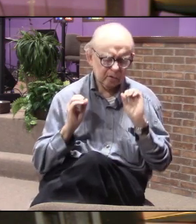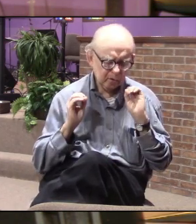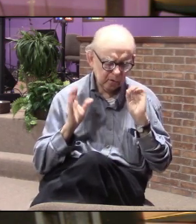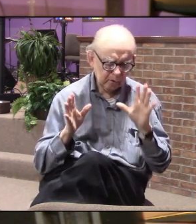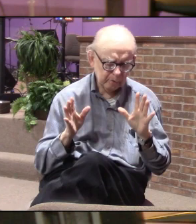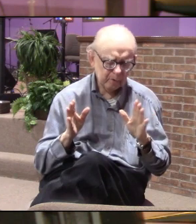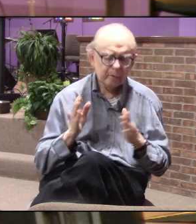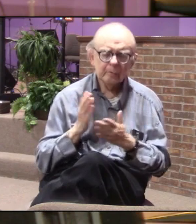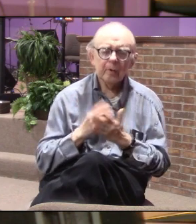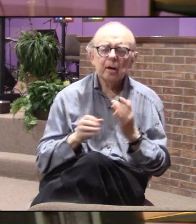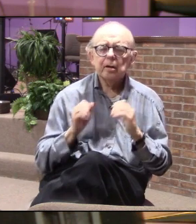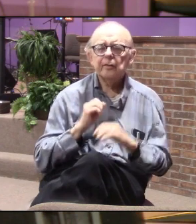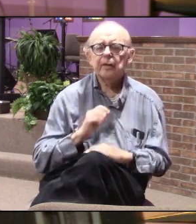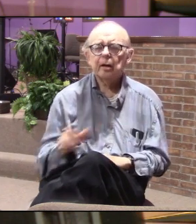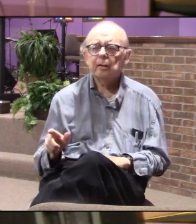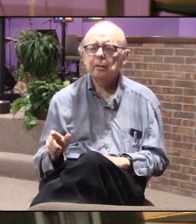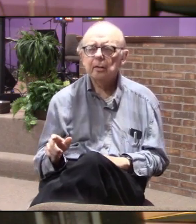hell.